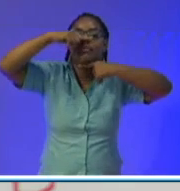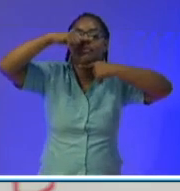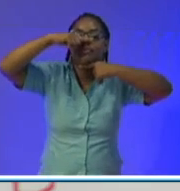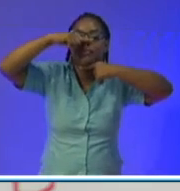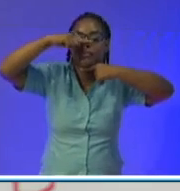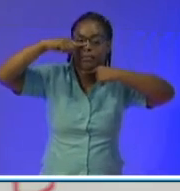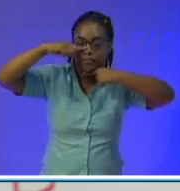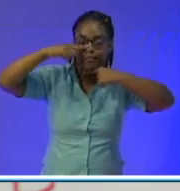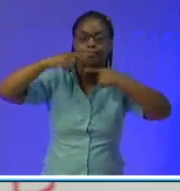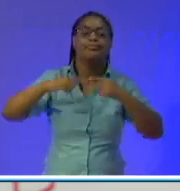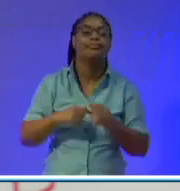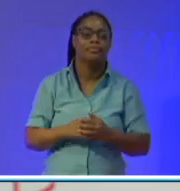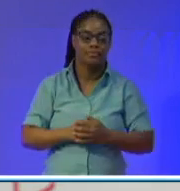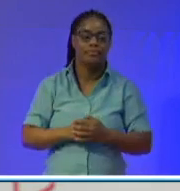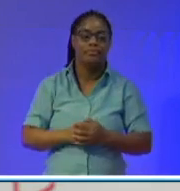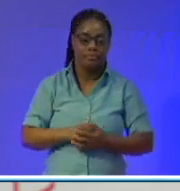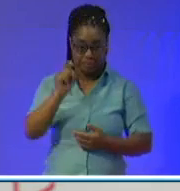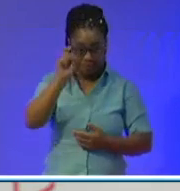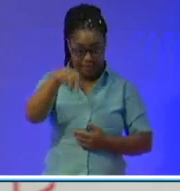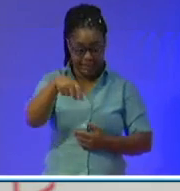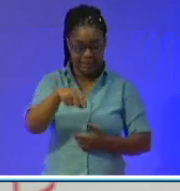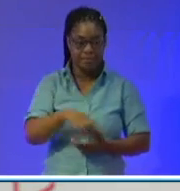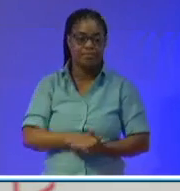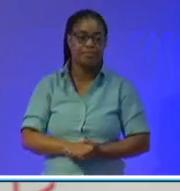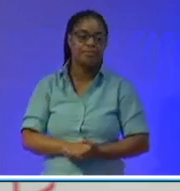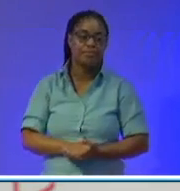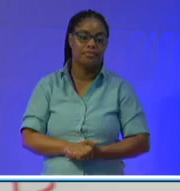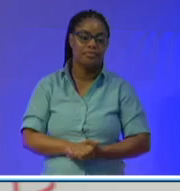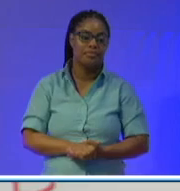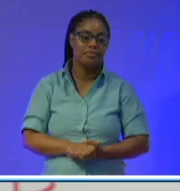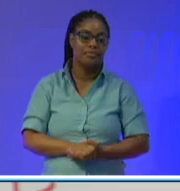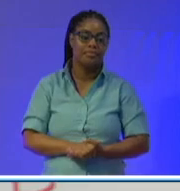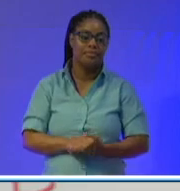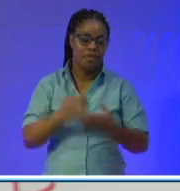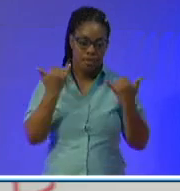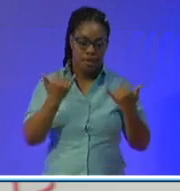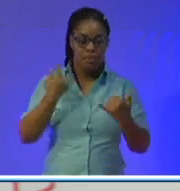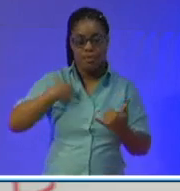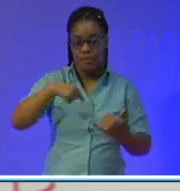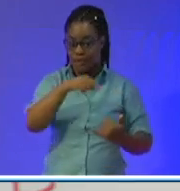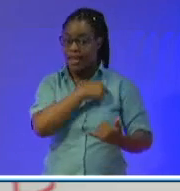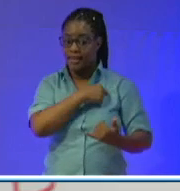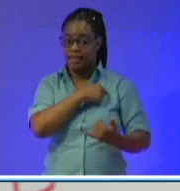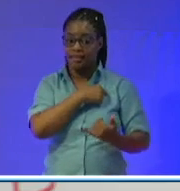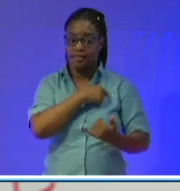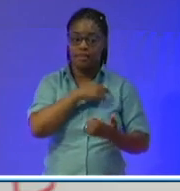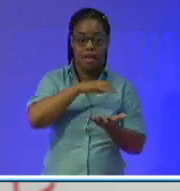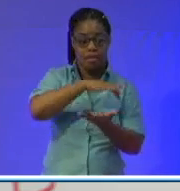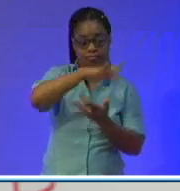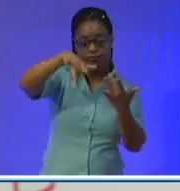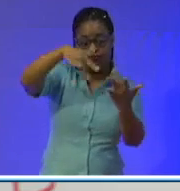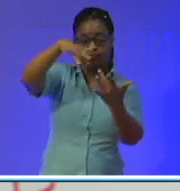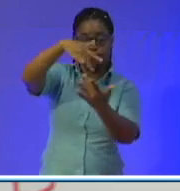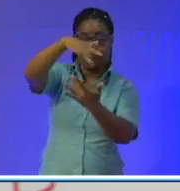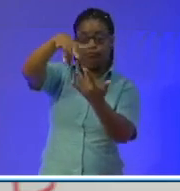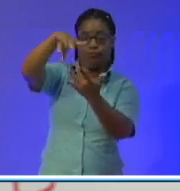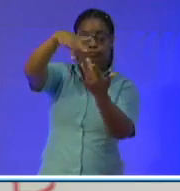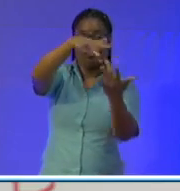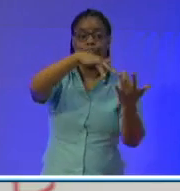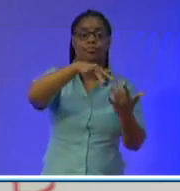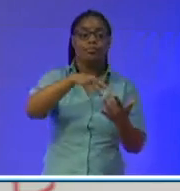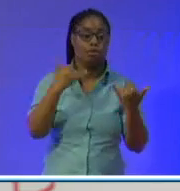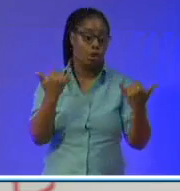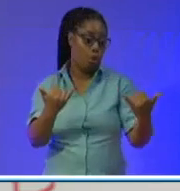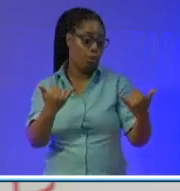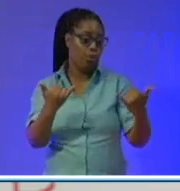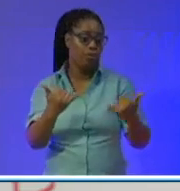of transmission, especially as we continue to move about, avoiding crowded spaces, avoiding